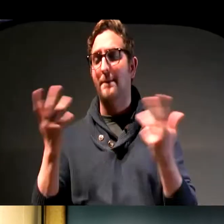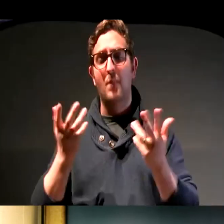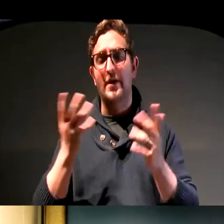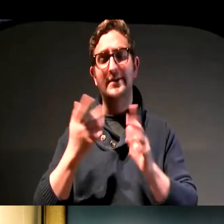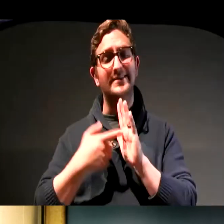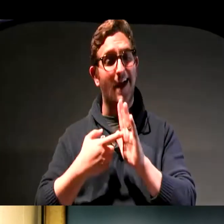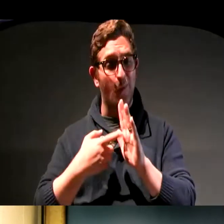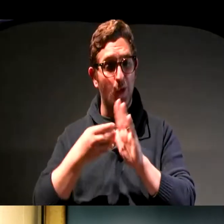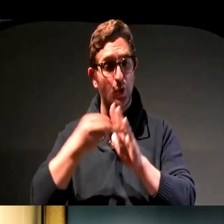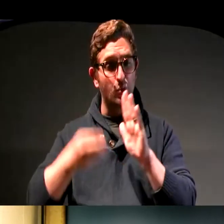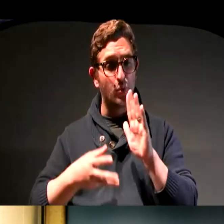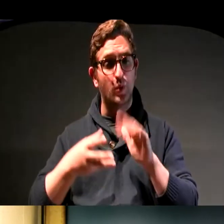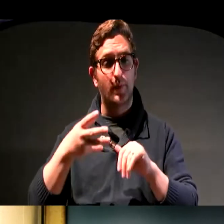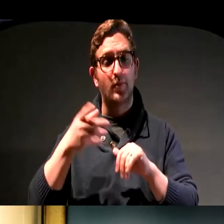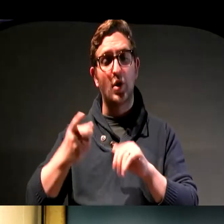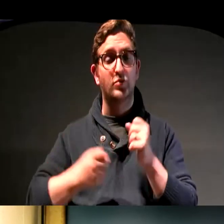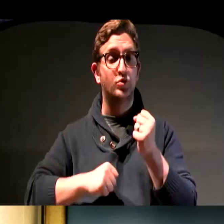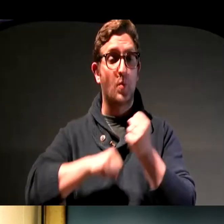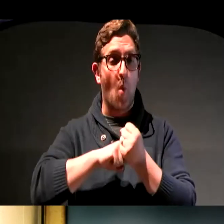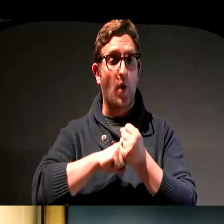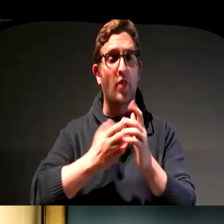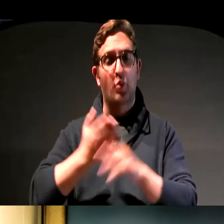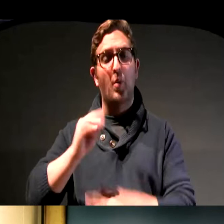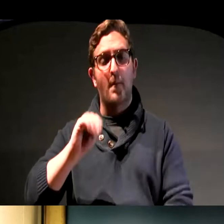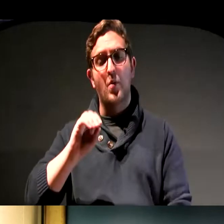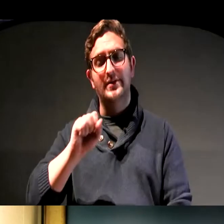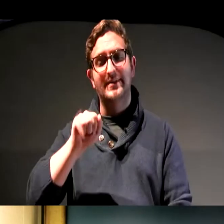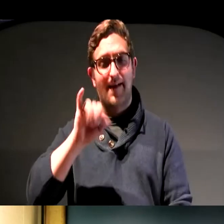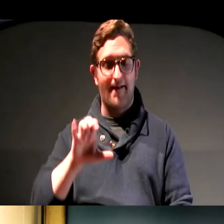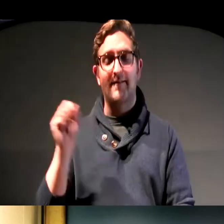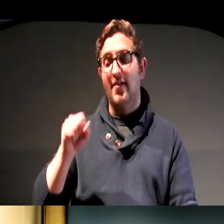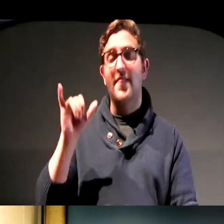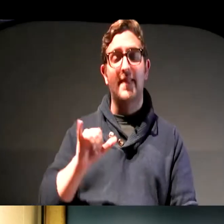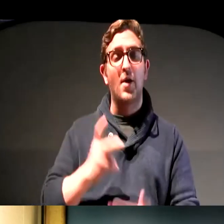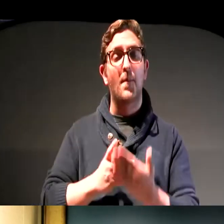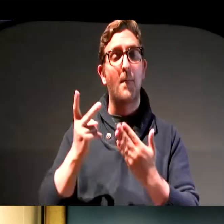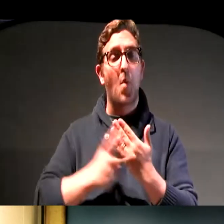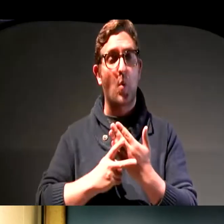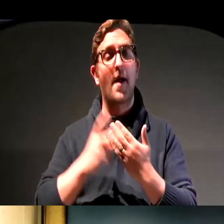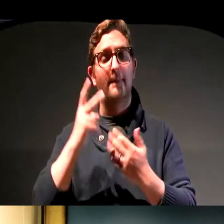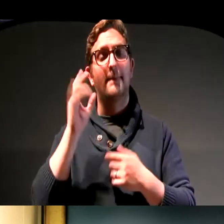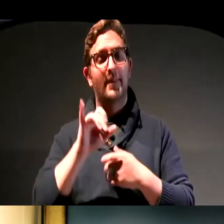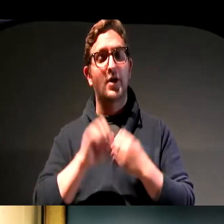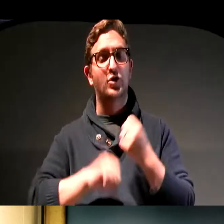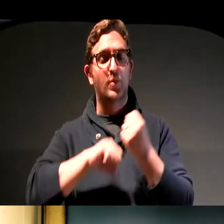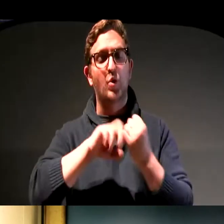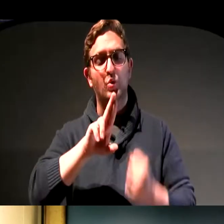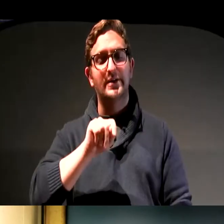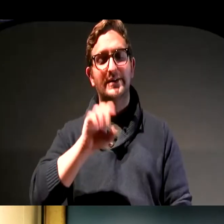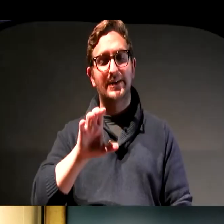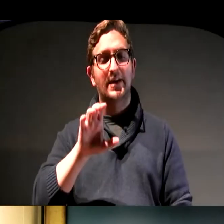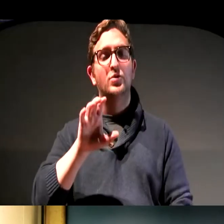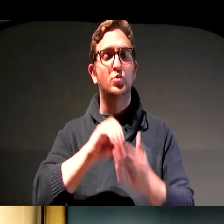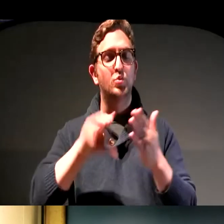it has supported and assisted. Sure. Yeah. So the Mosaic program is a comprehensive program that supports UTC students that are on the autism